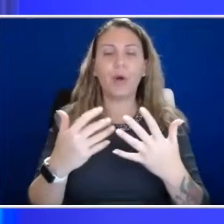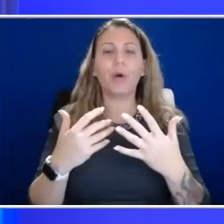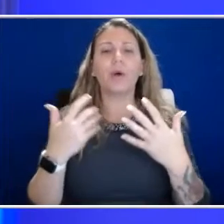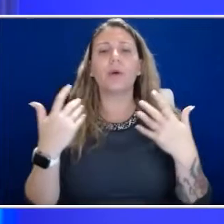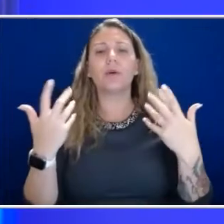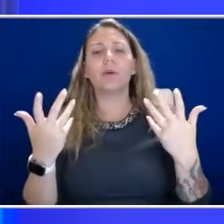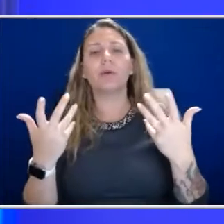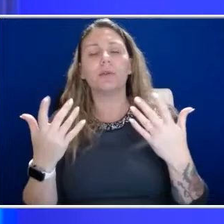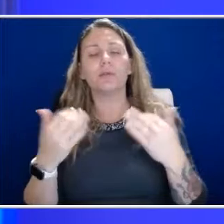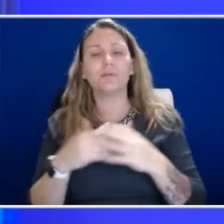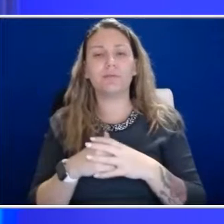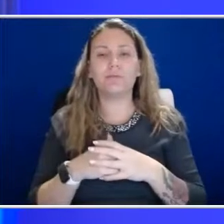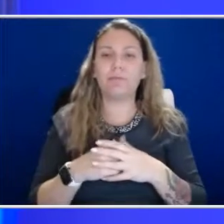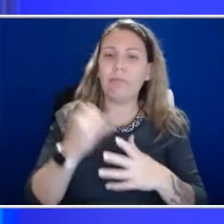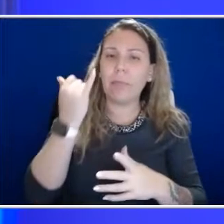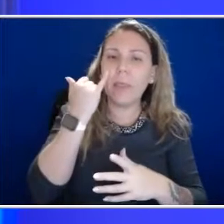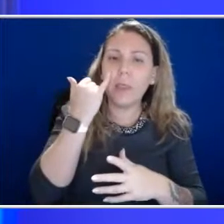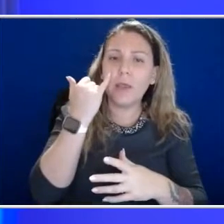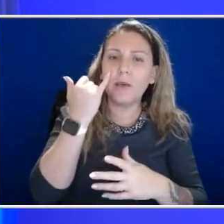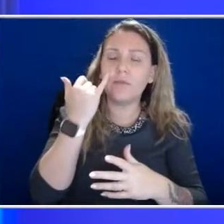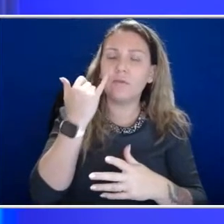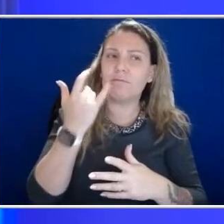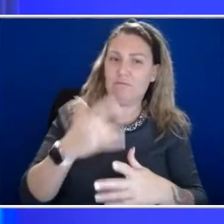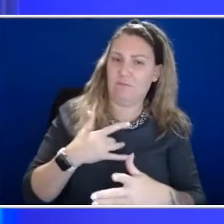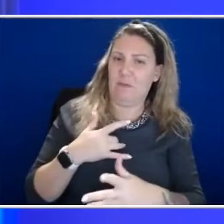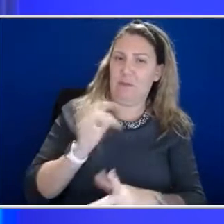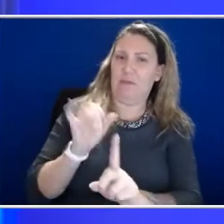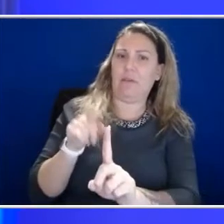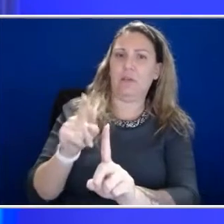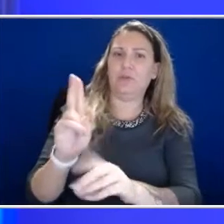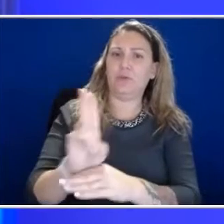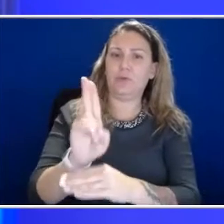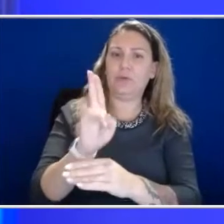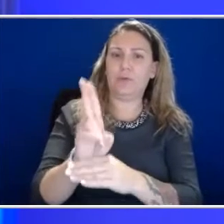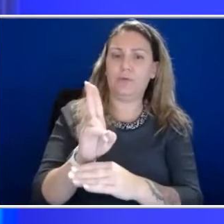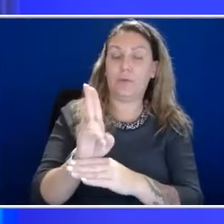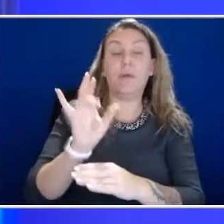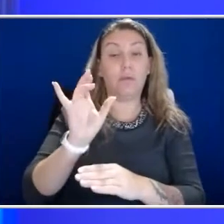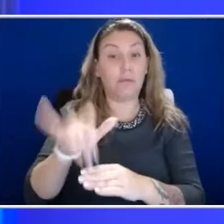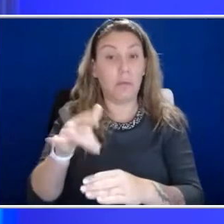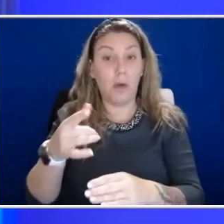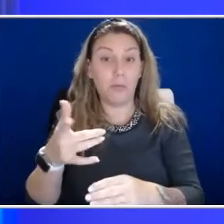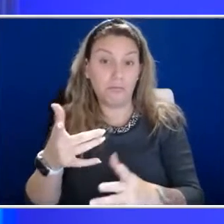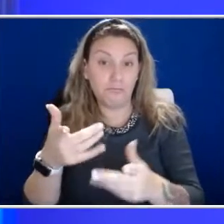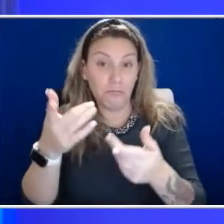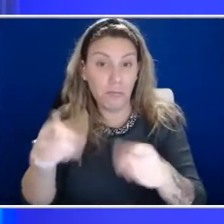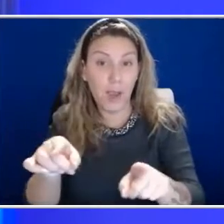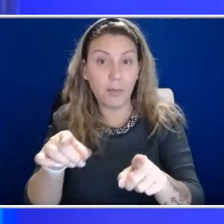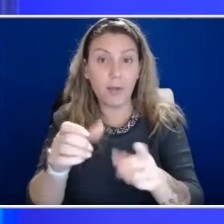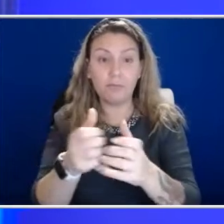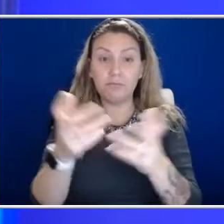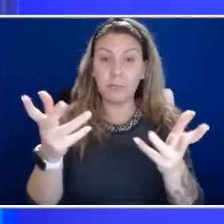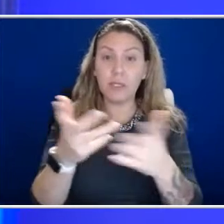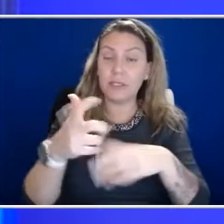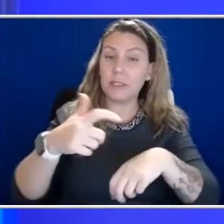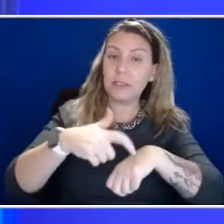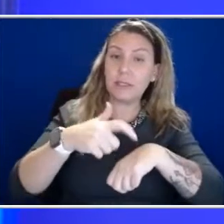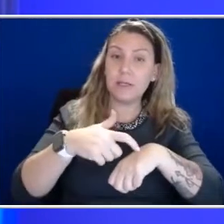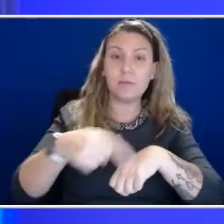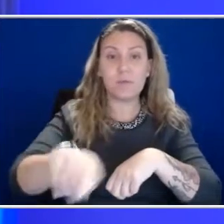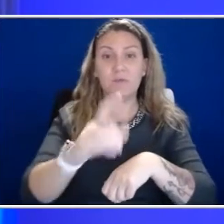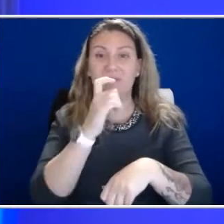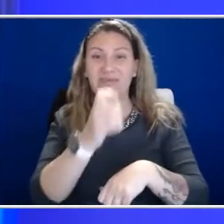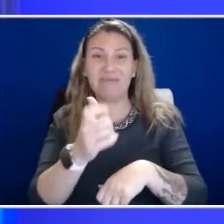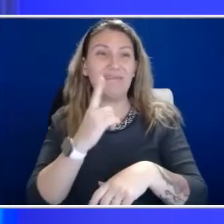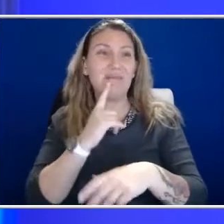if they seem that it will be useful. In this case, that was done. And many times, these would not be covered by your